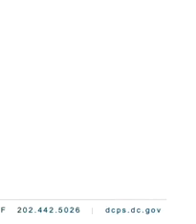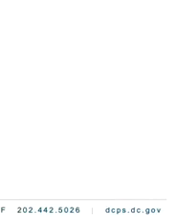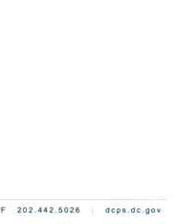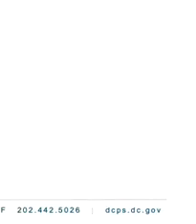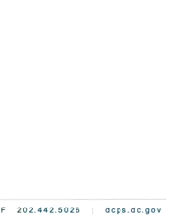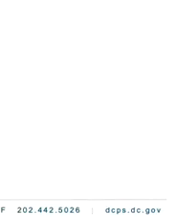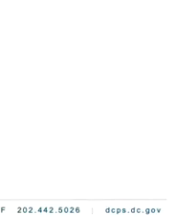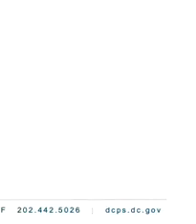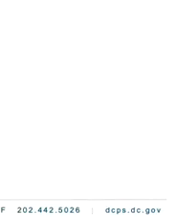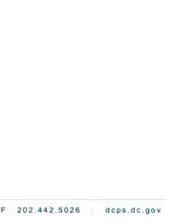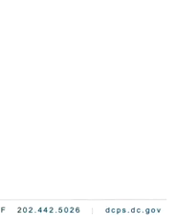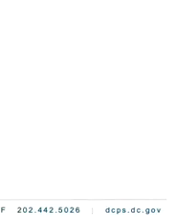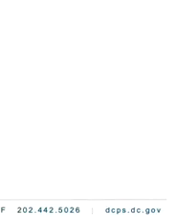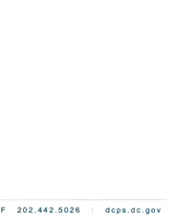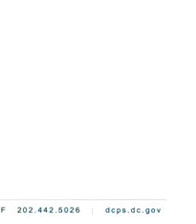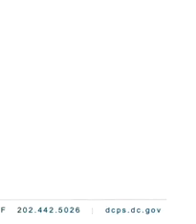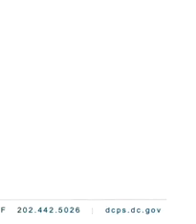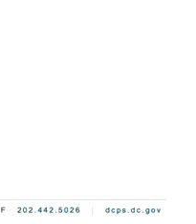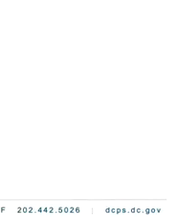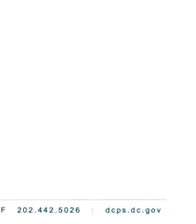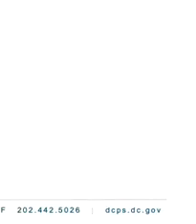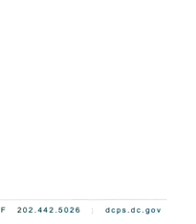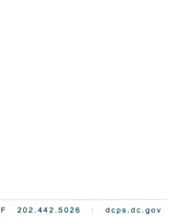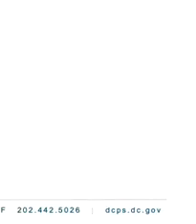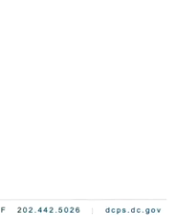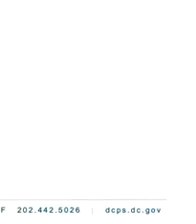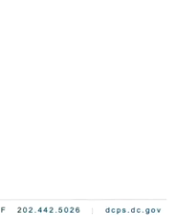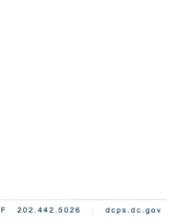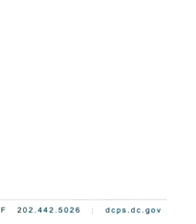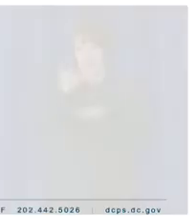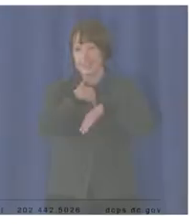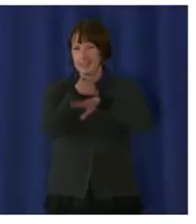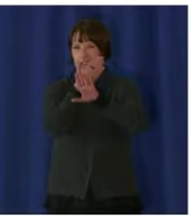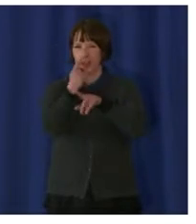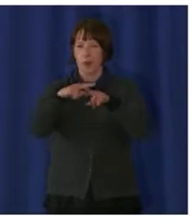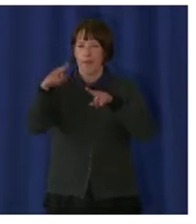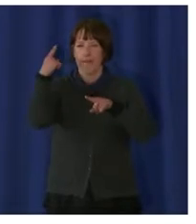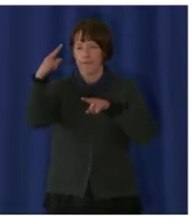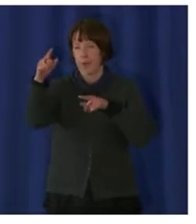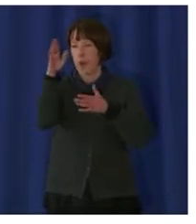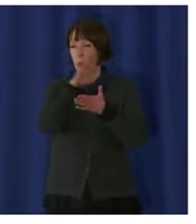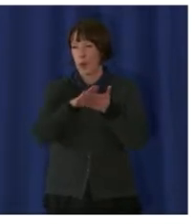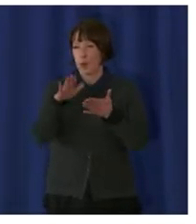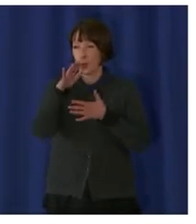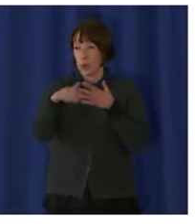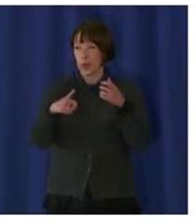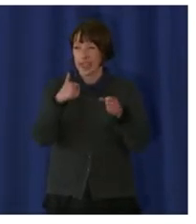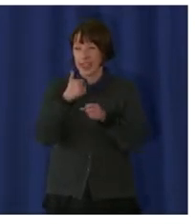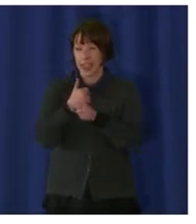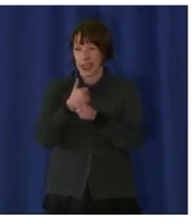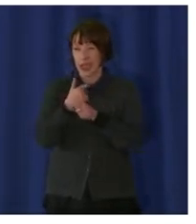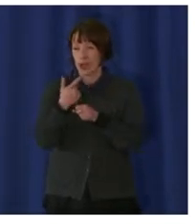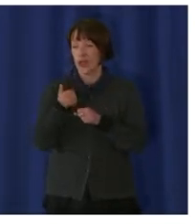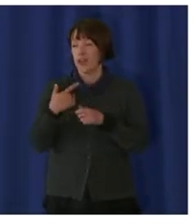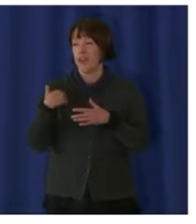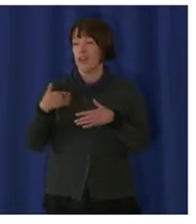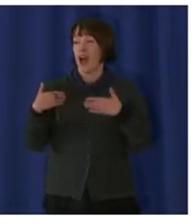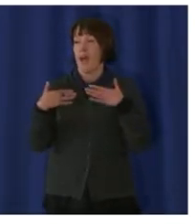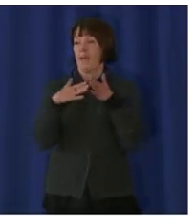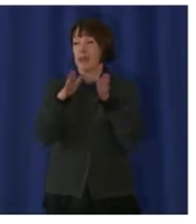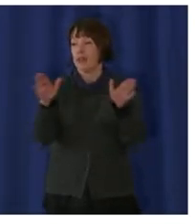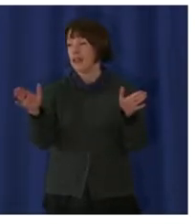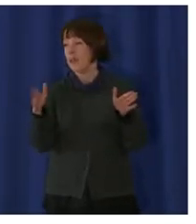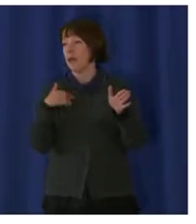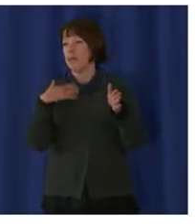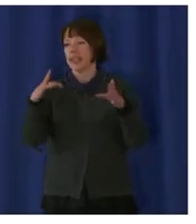Thank you for joining us for today's last community telephone town hall of the school year. My name is Jerry Ular, and I'm the Public Events and Engagement Coordinator for